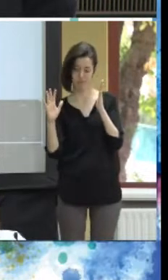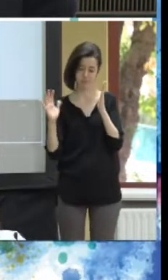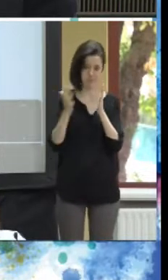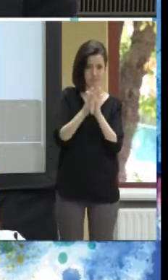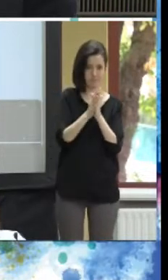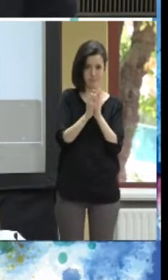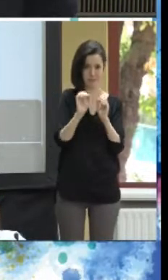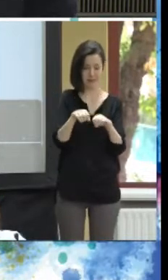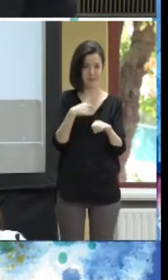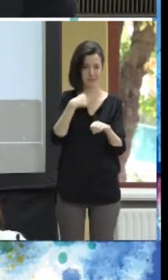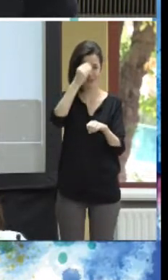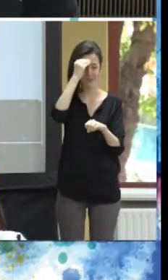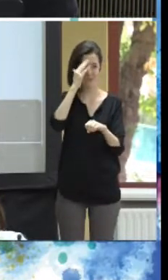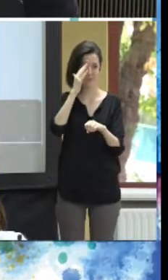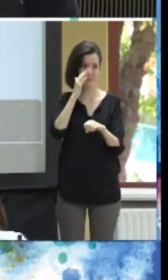day.